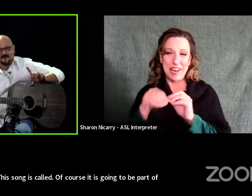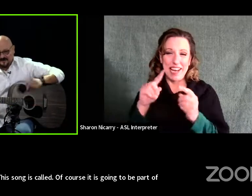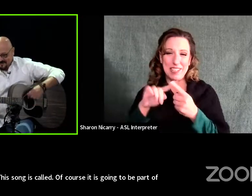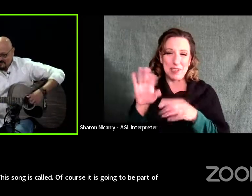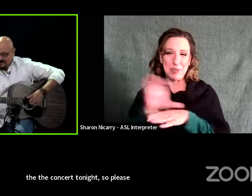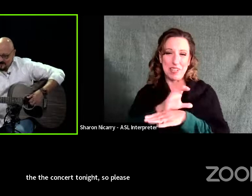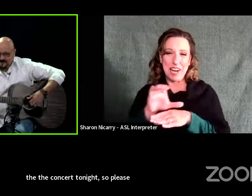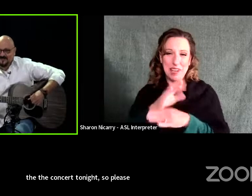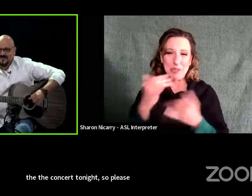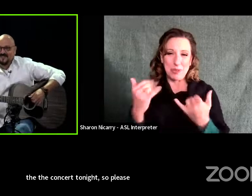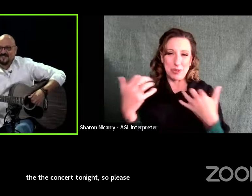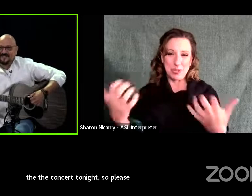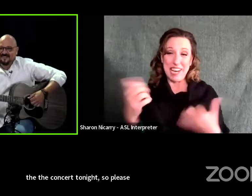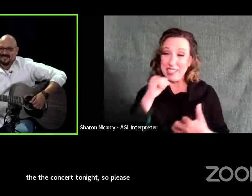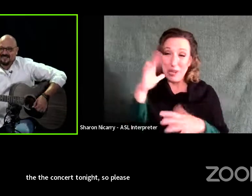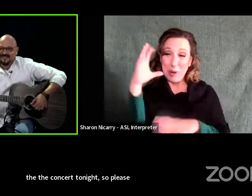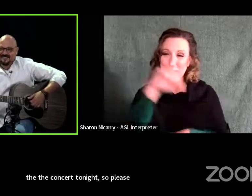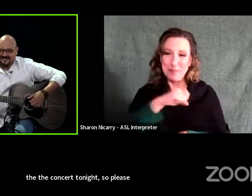please don't miss it, go.